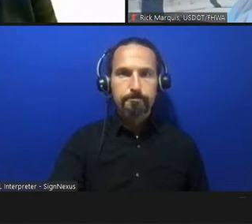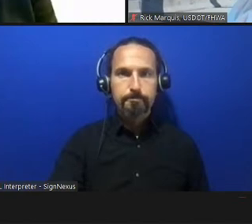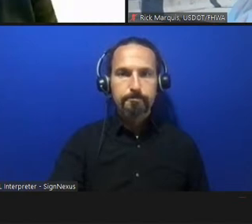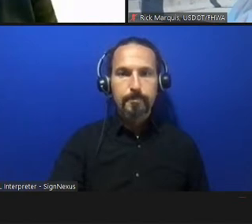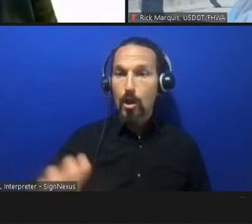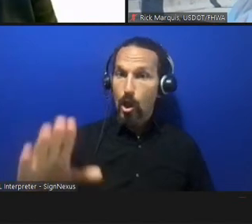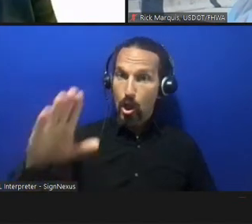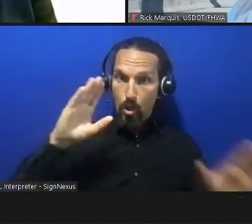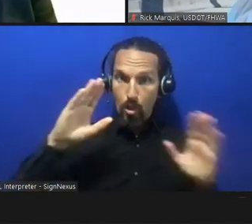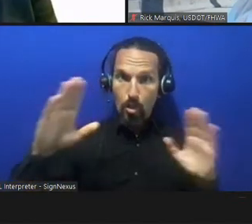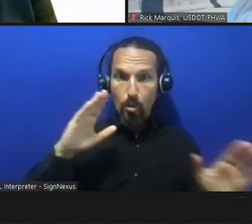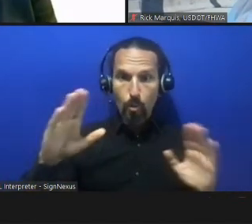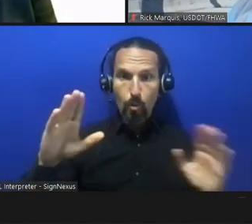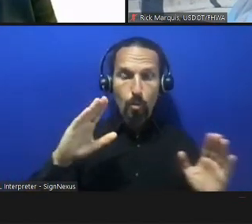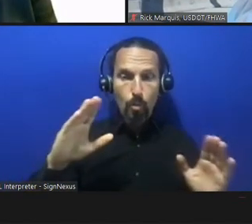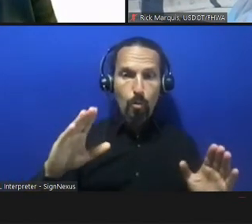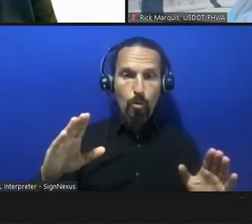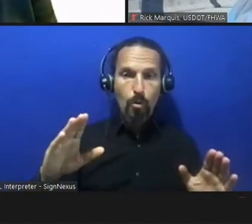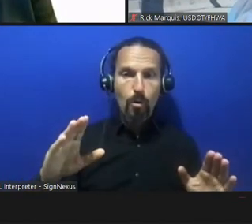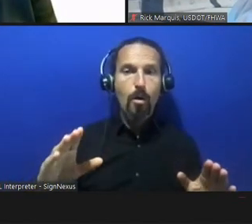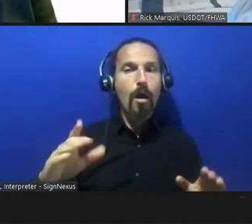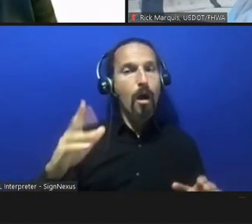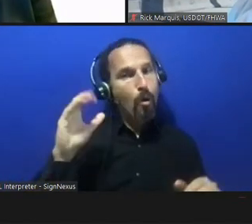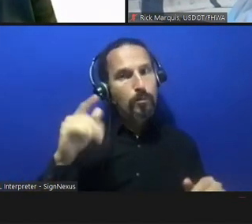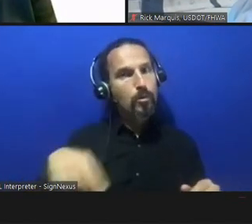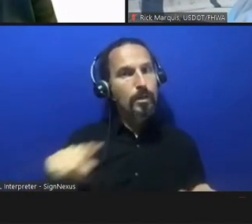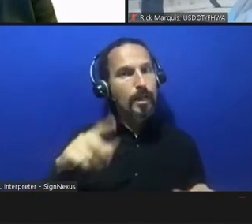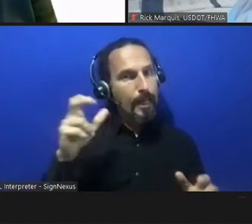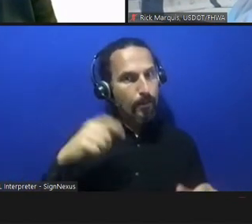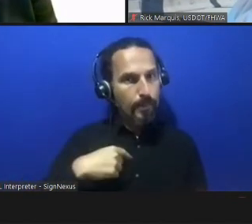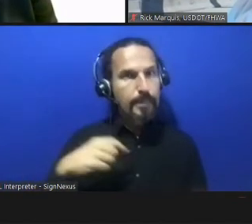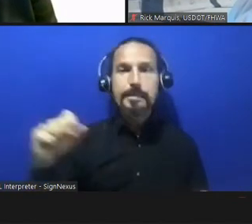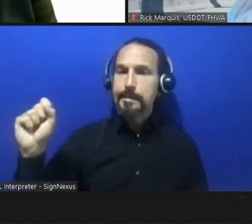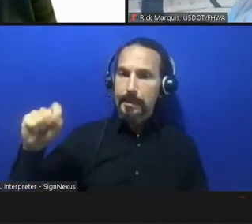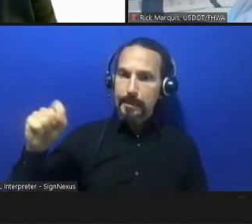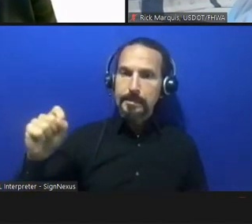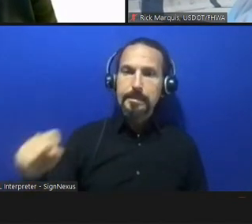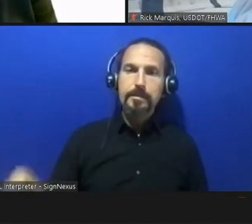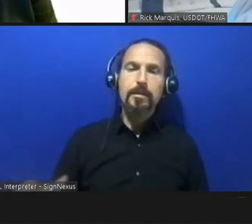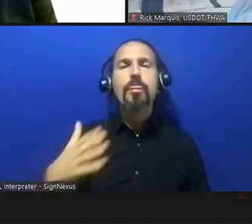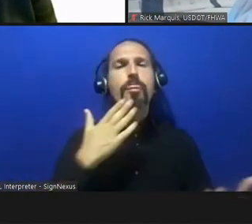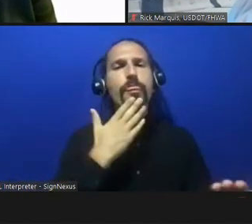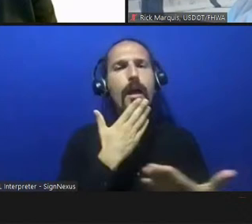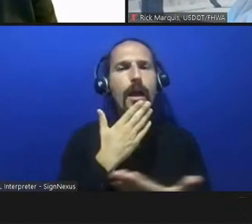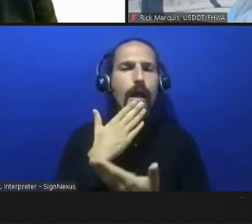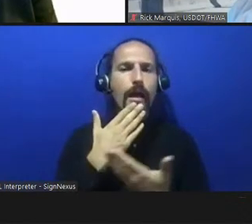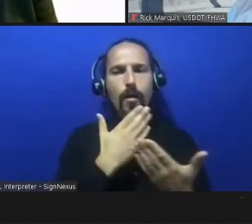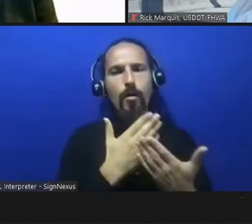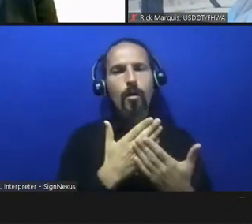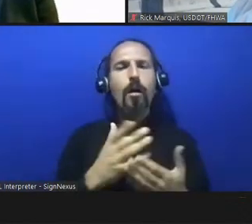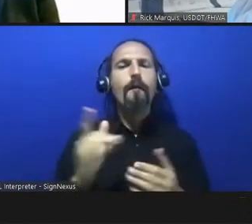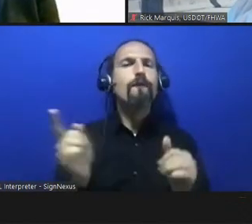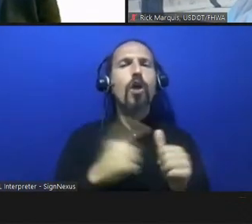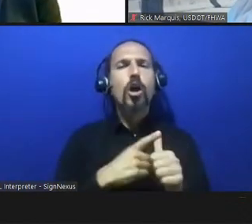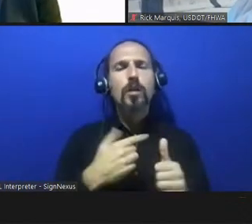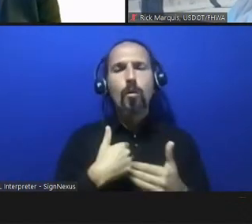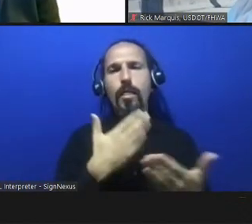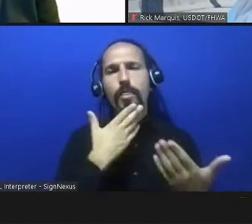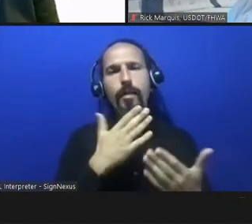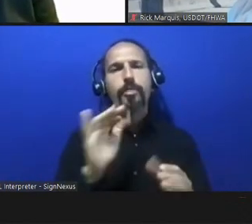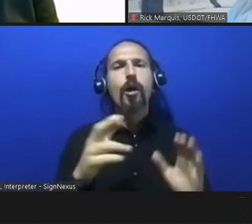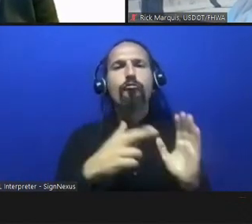hello i hope you can all hear me yes we can thank you so much um first i just want to thank the